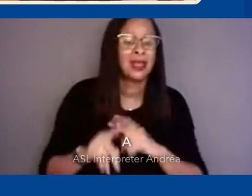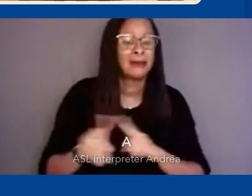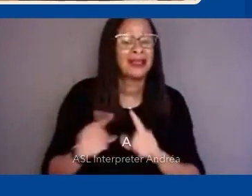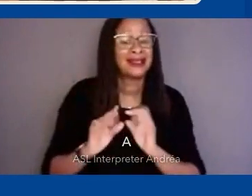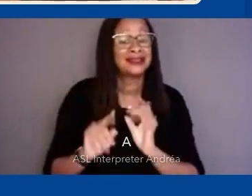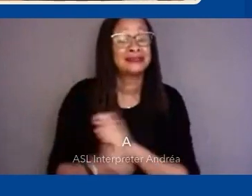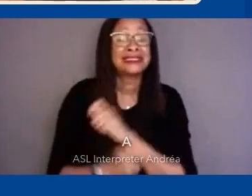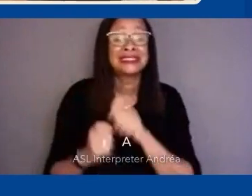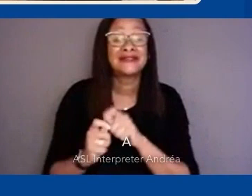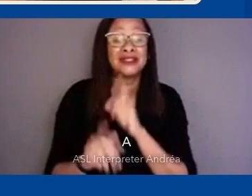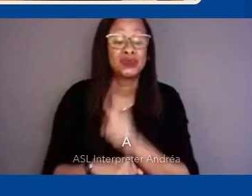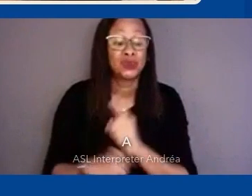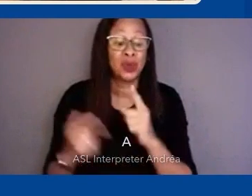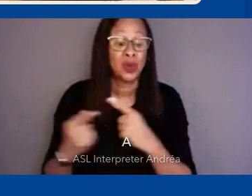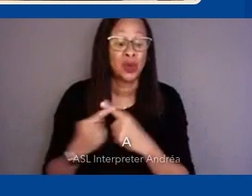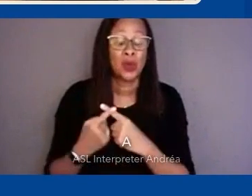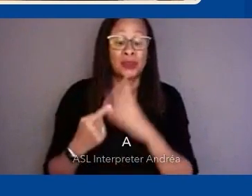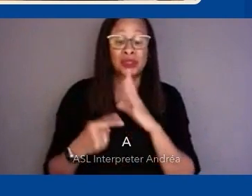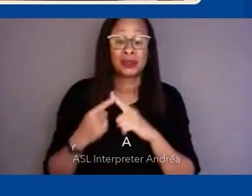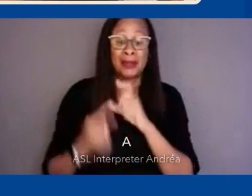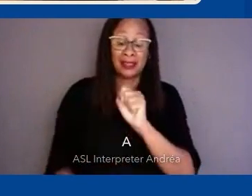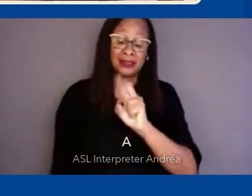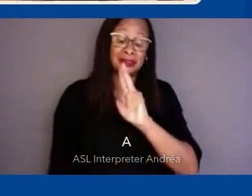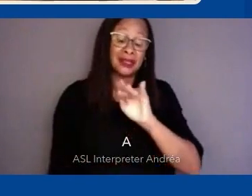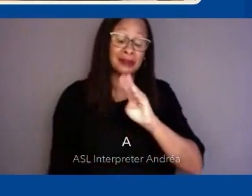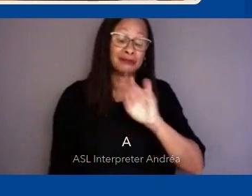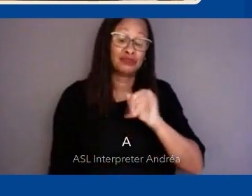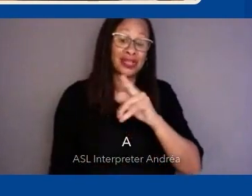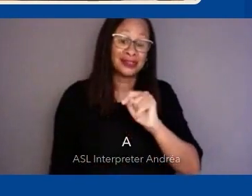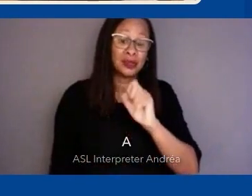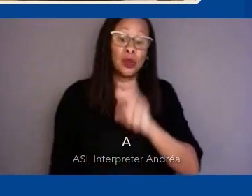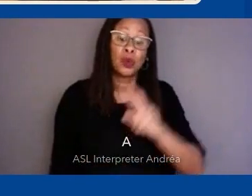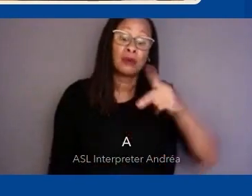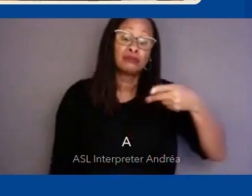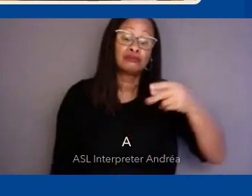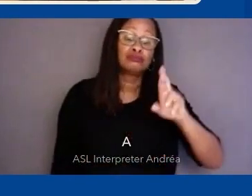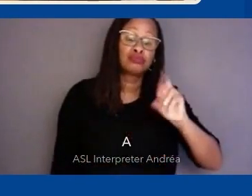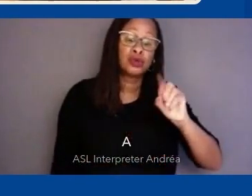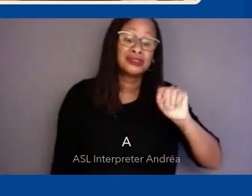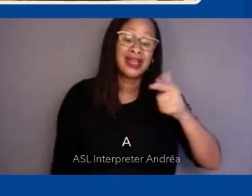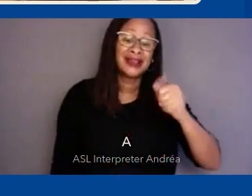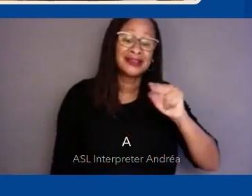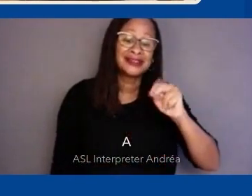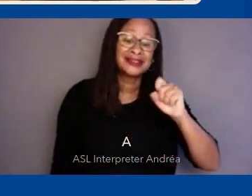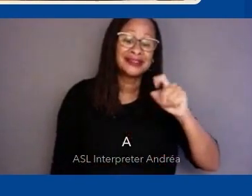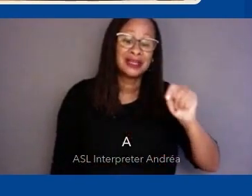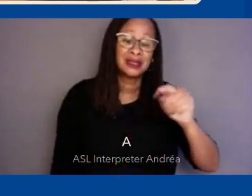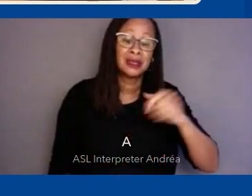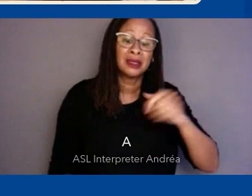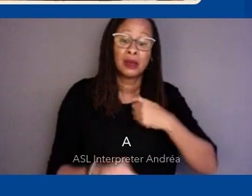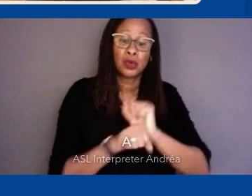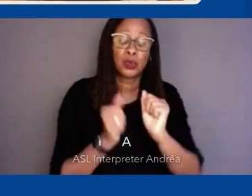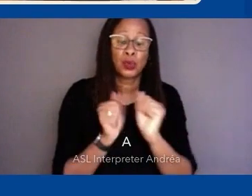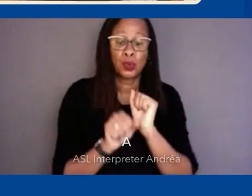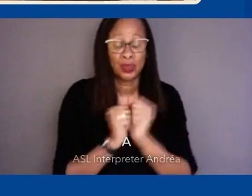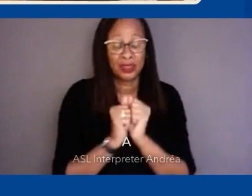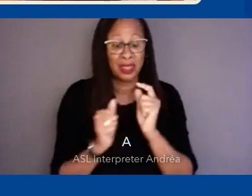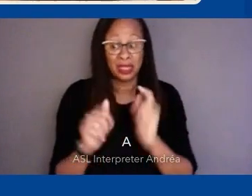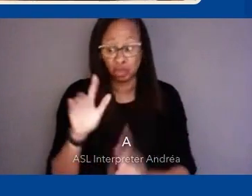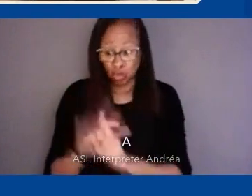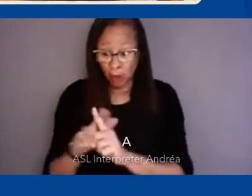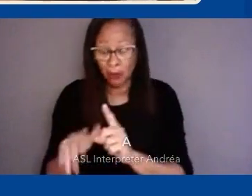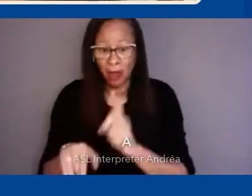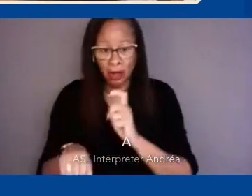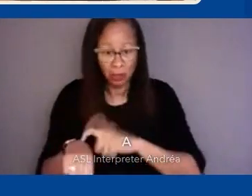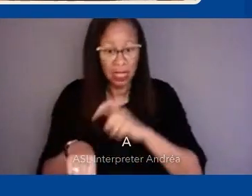when it comes to the subjects or the protagonists that I'm working with, is to show up when we say we're going to show up and to do